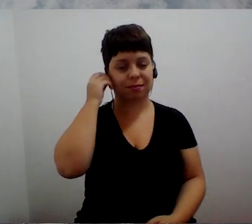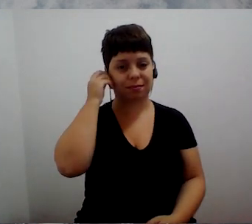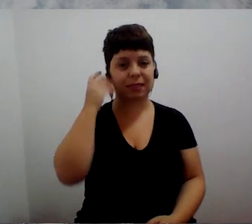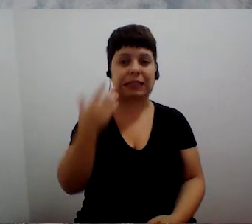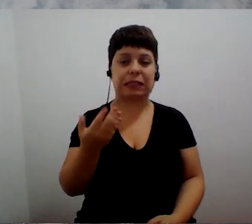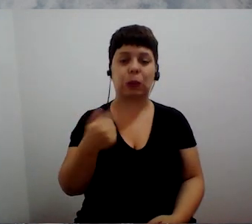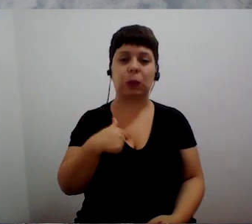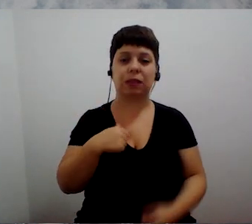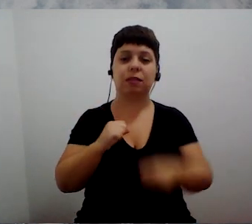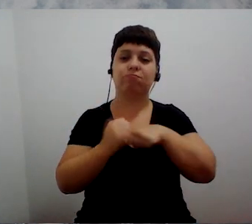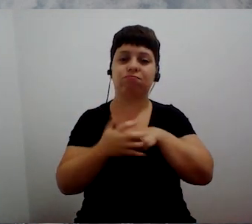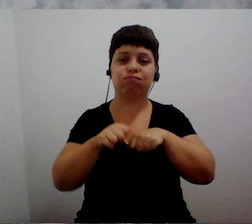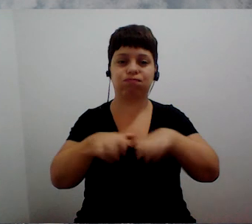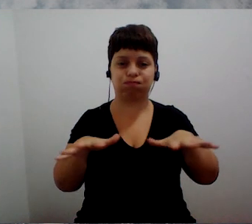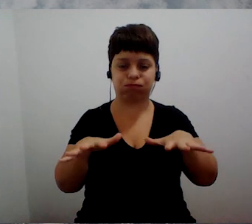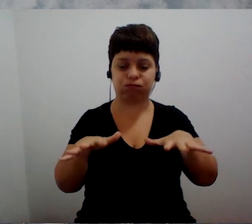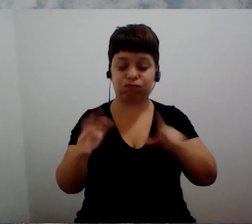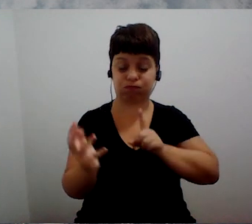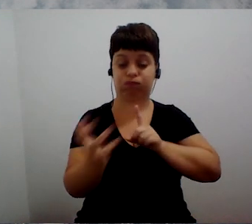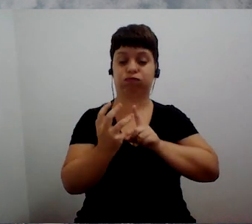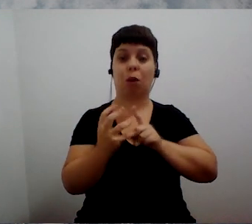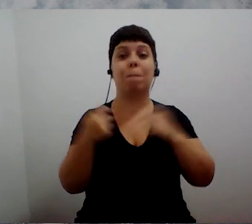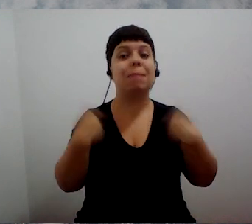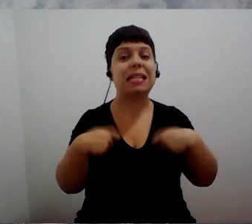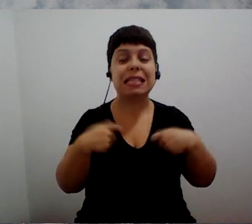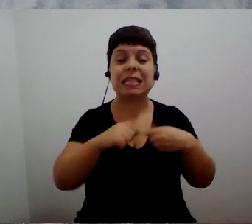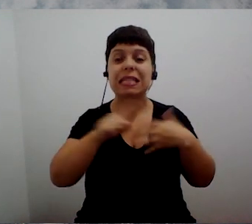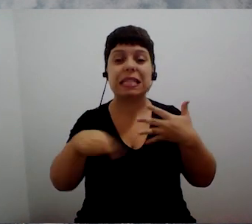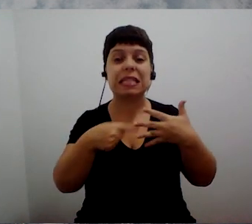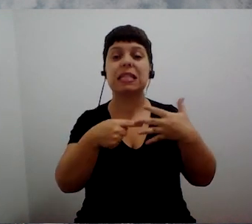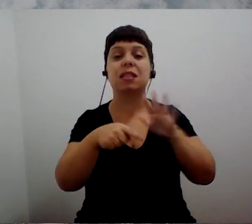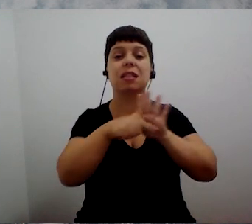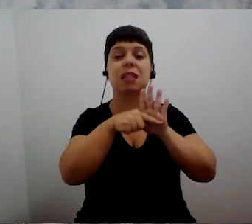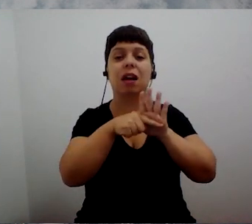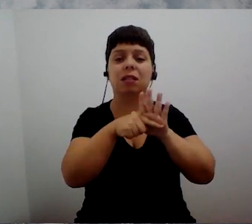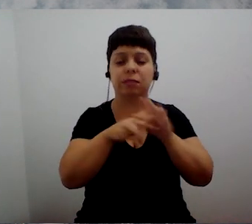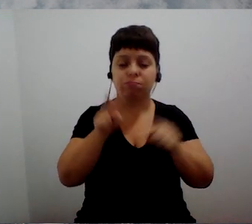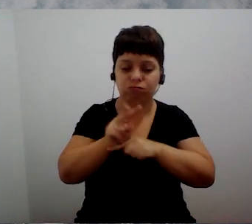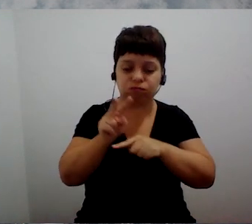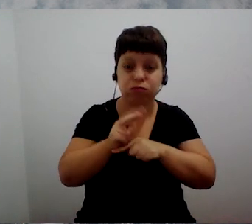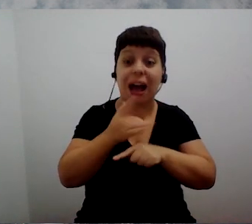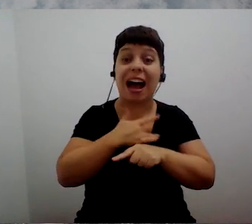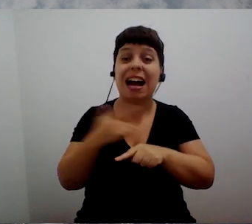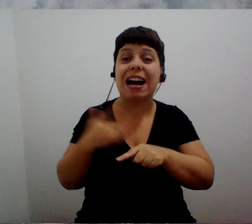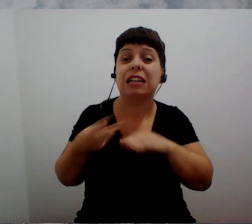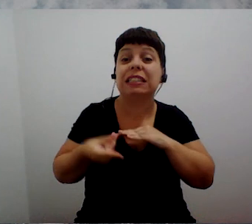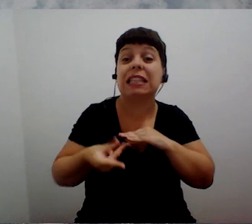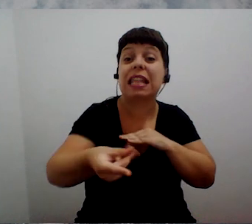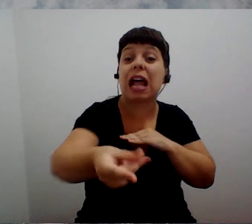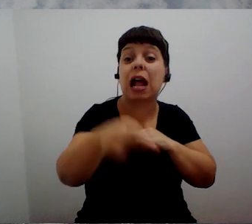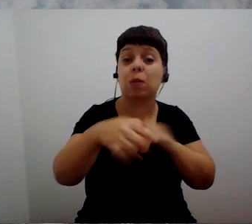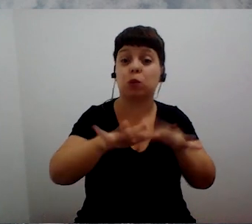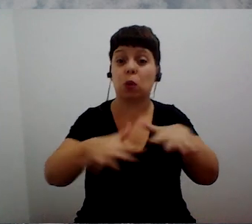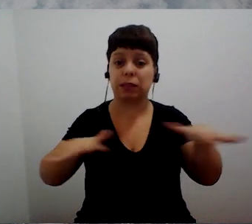the COVID-19 pandemic must include safeguarding the long-term health and resilience of the ocean and